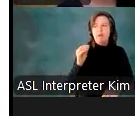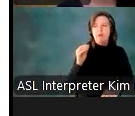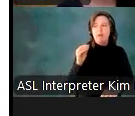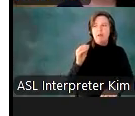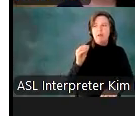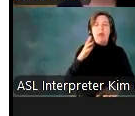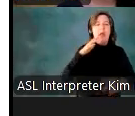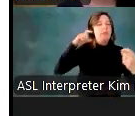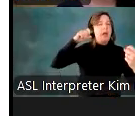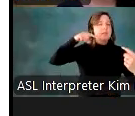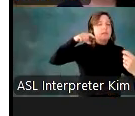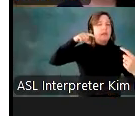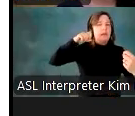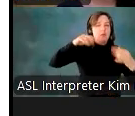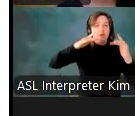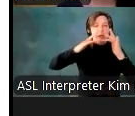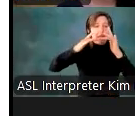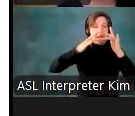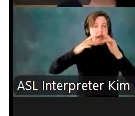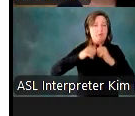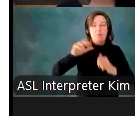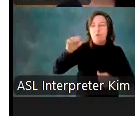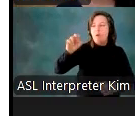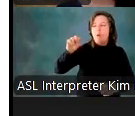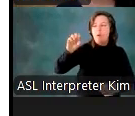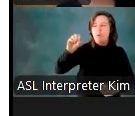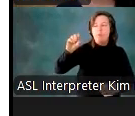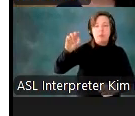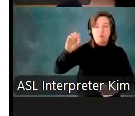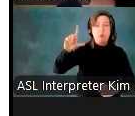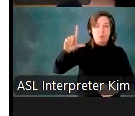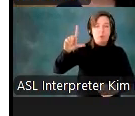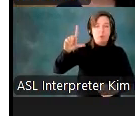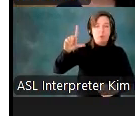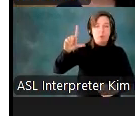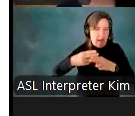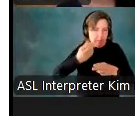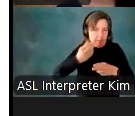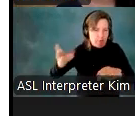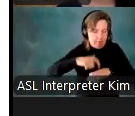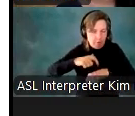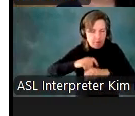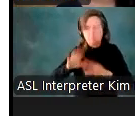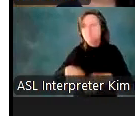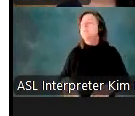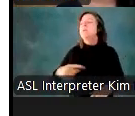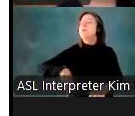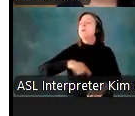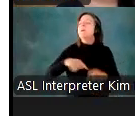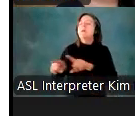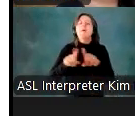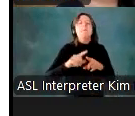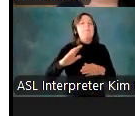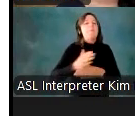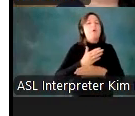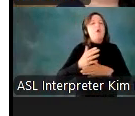telemetry network with SNOTEL, as I've mentioned a few times. We also share the interactive map with